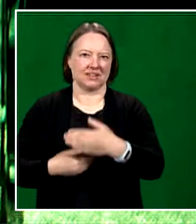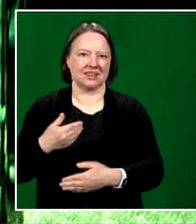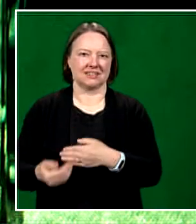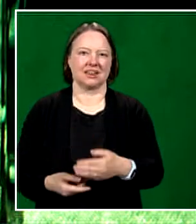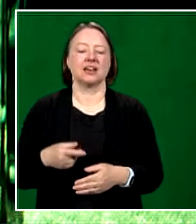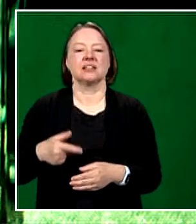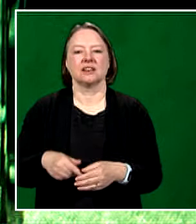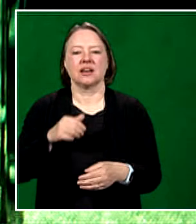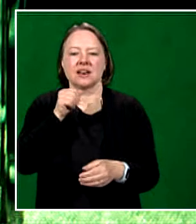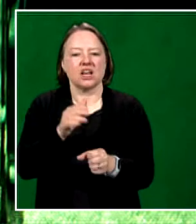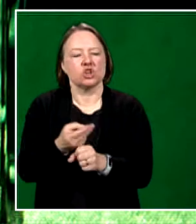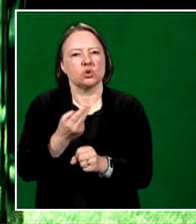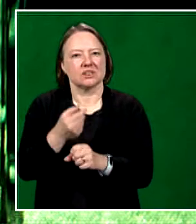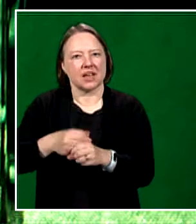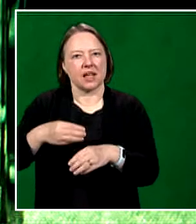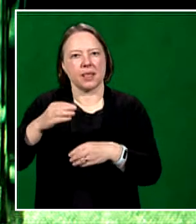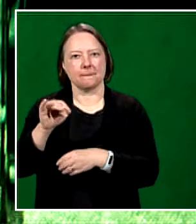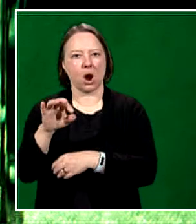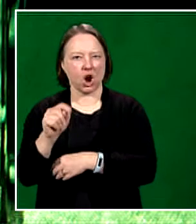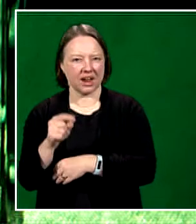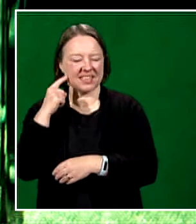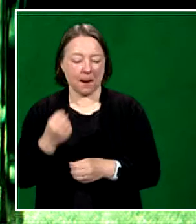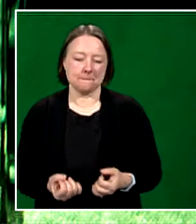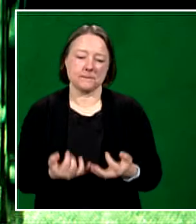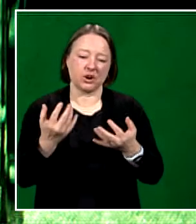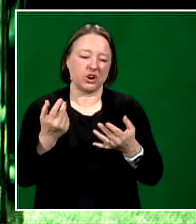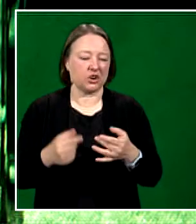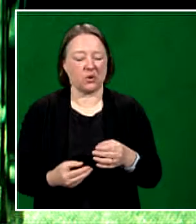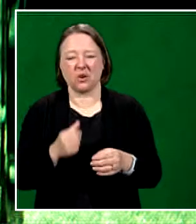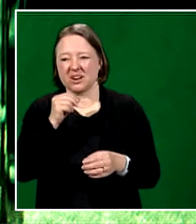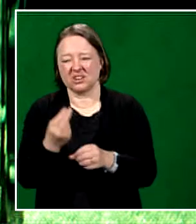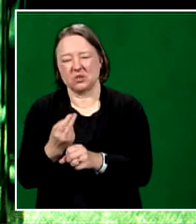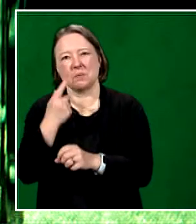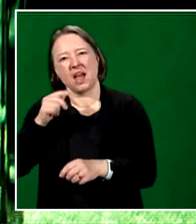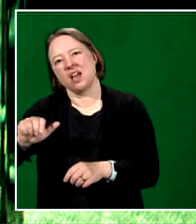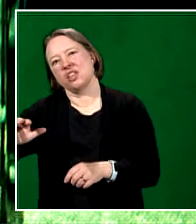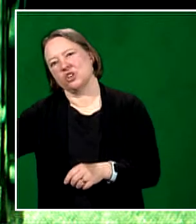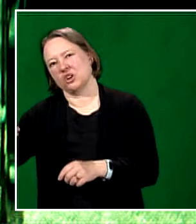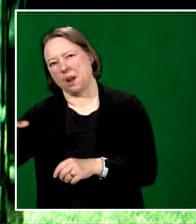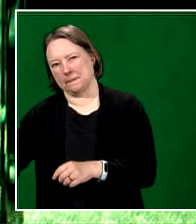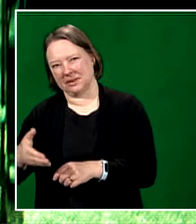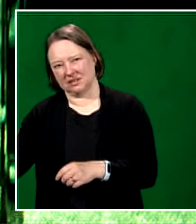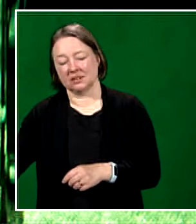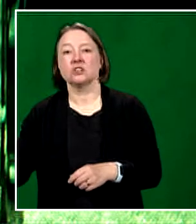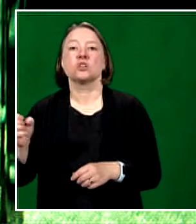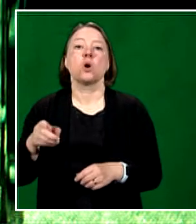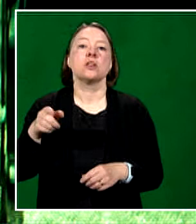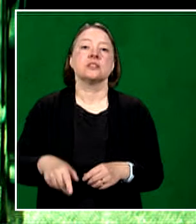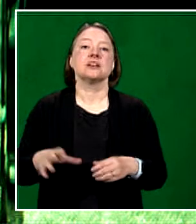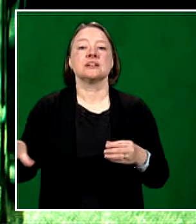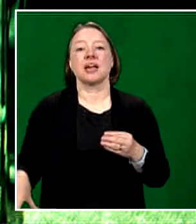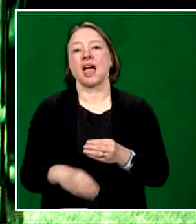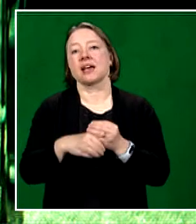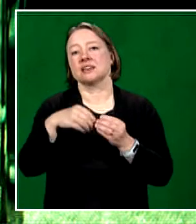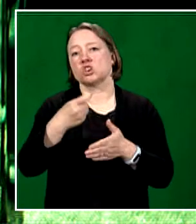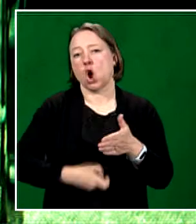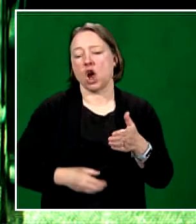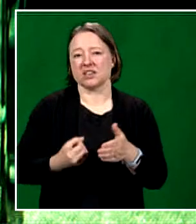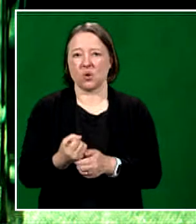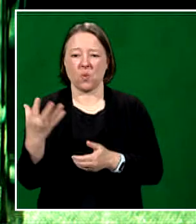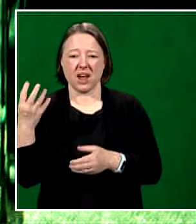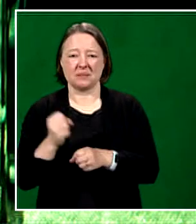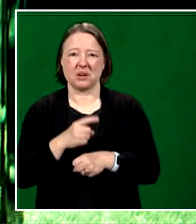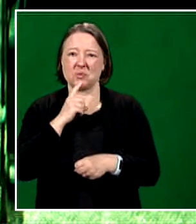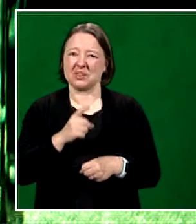end-use market means that the gums are just burned off or disposed of by a third-party company. So these excess input costs and waste make for a